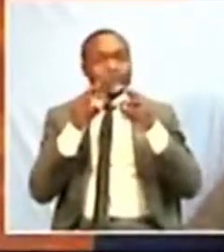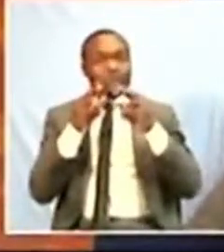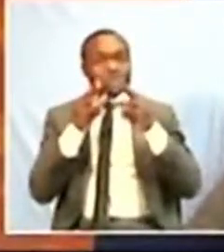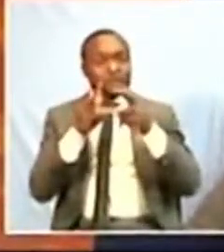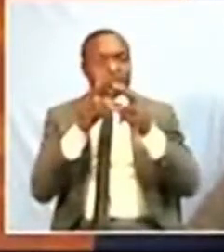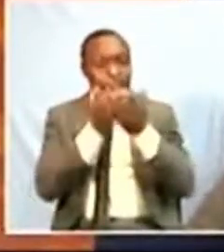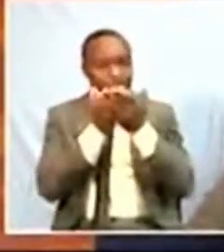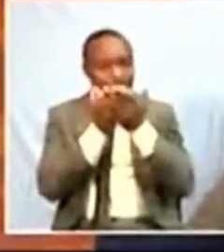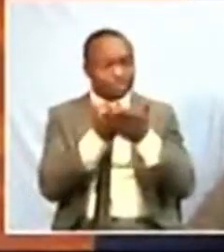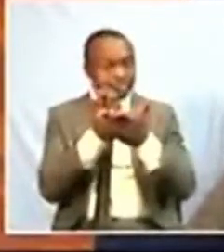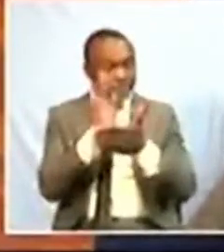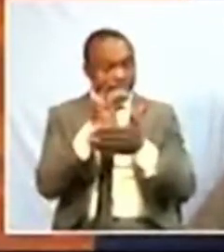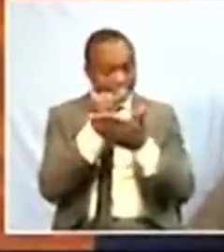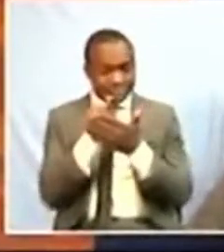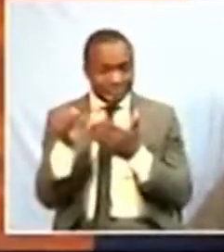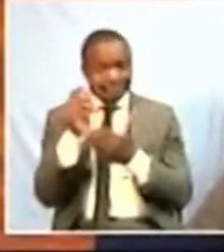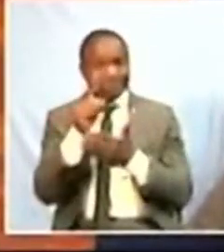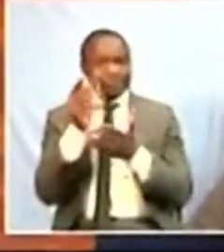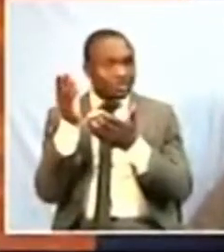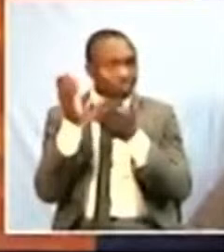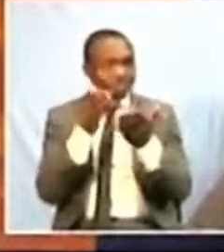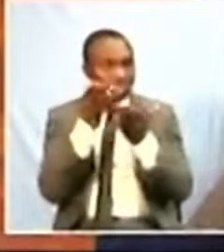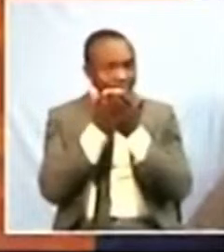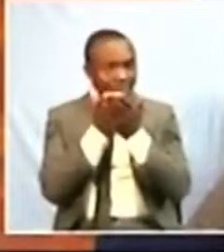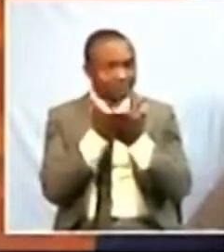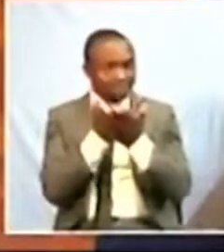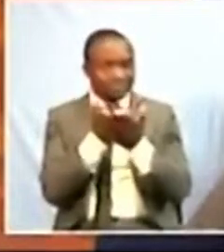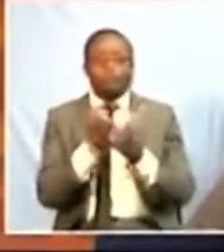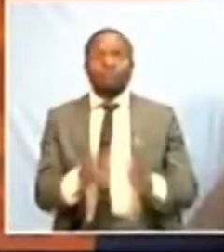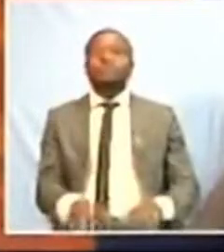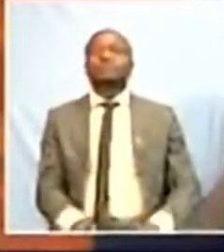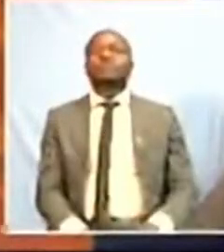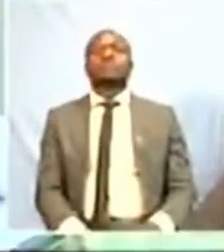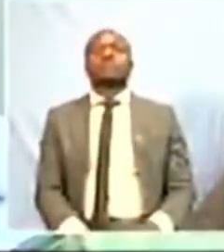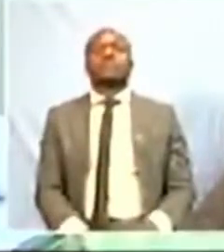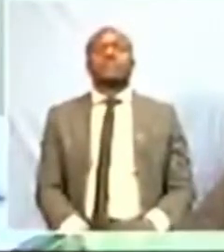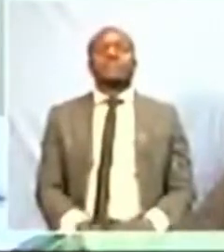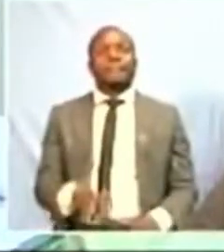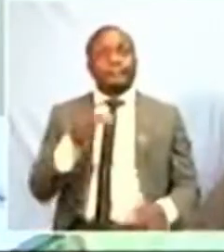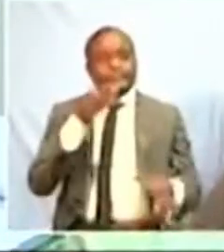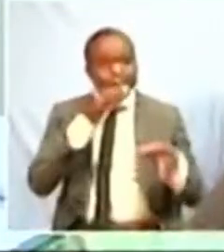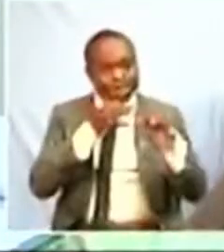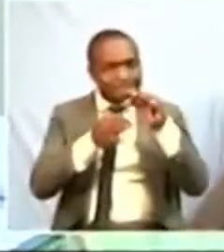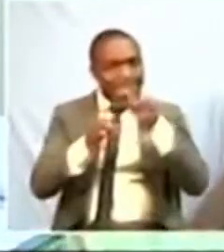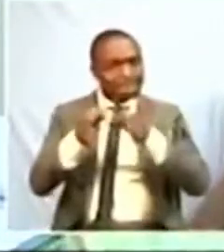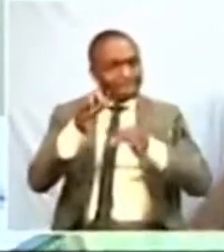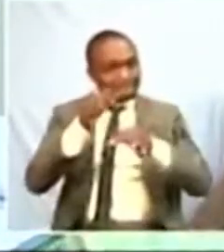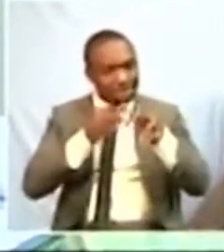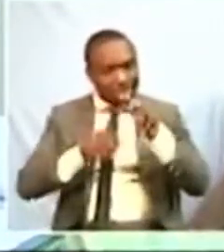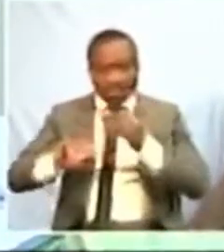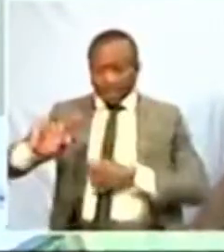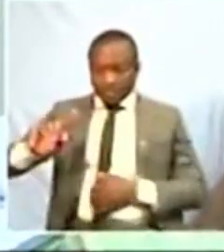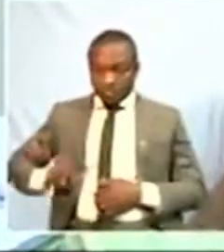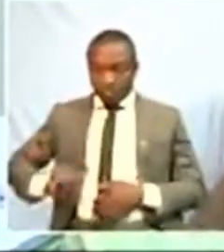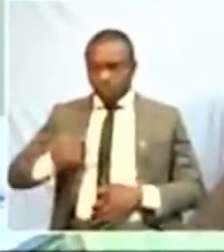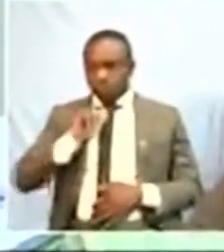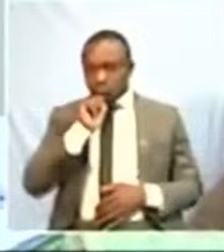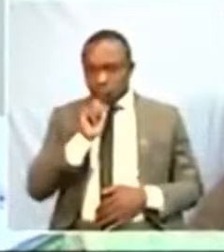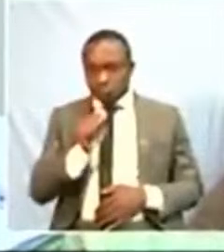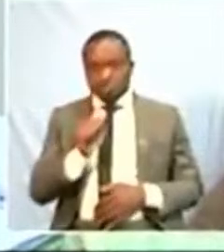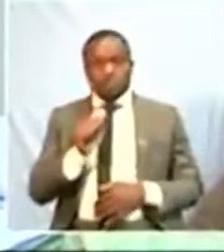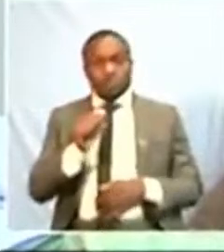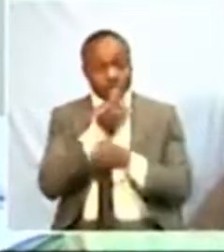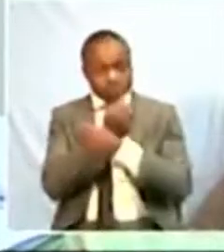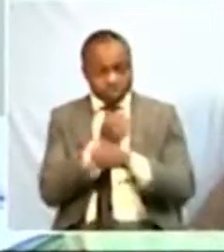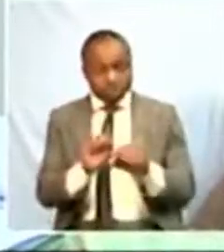issues, you are presenting your issues for the sake of explaining to satisfy not to deal with